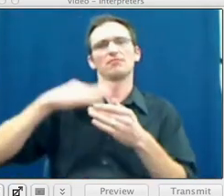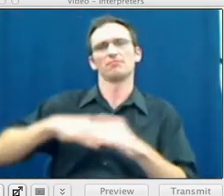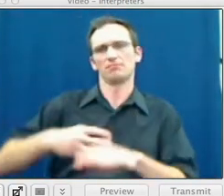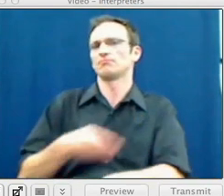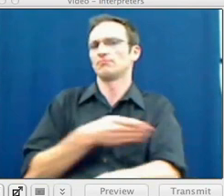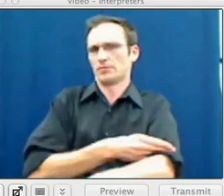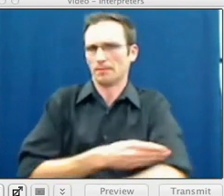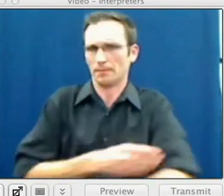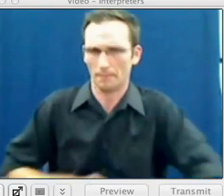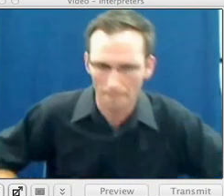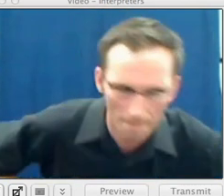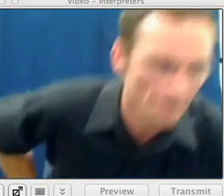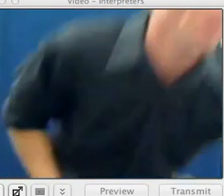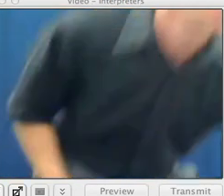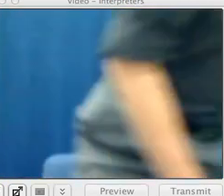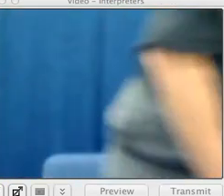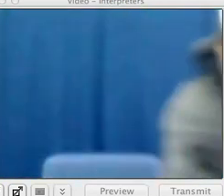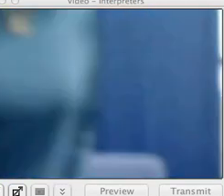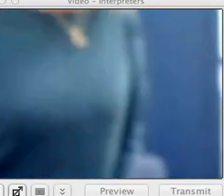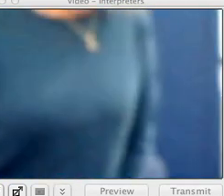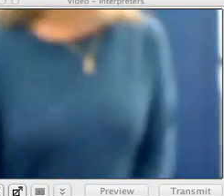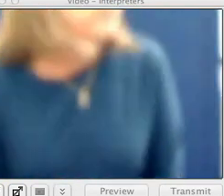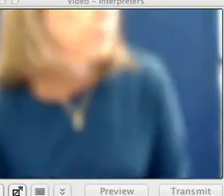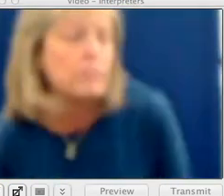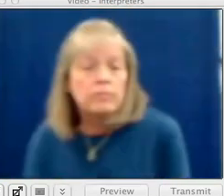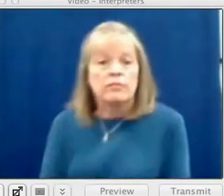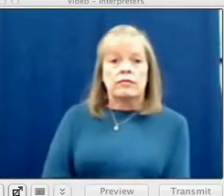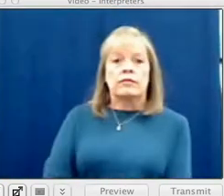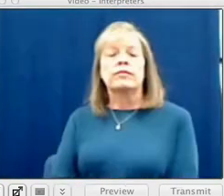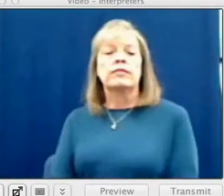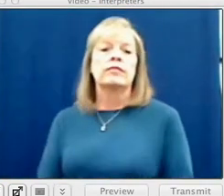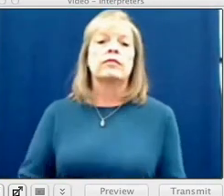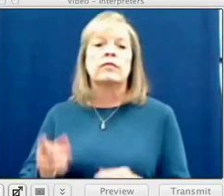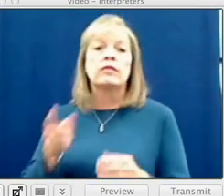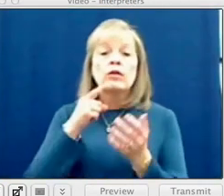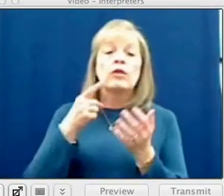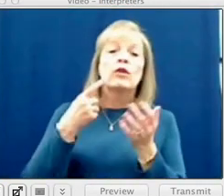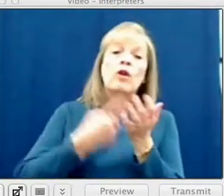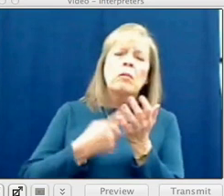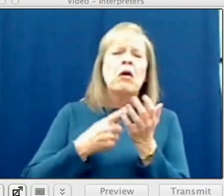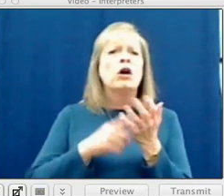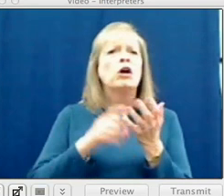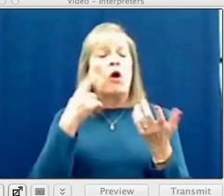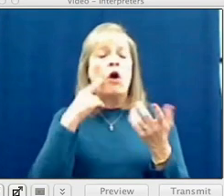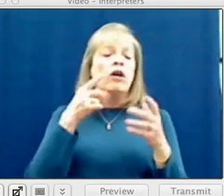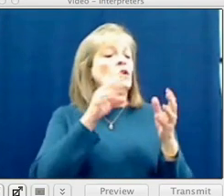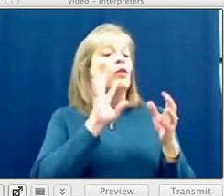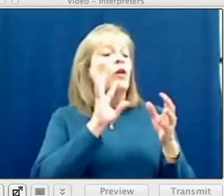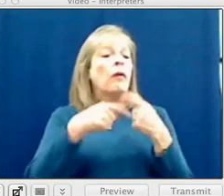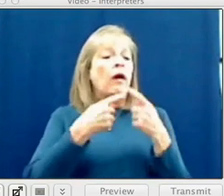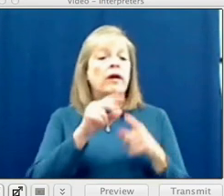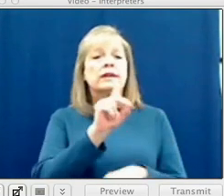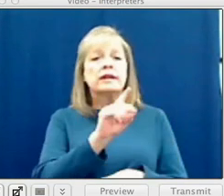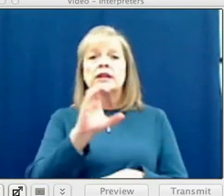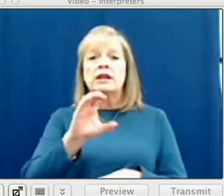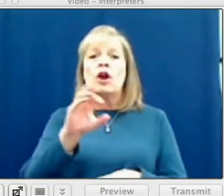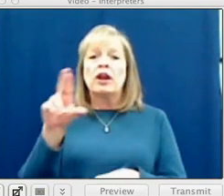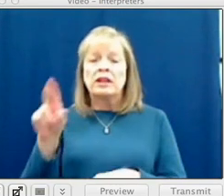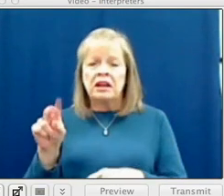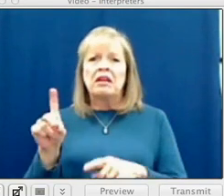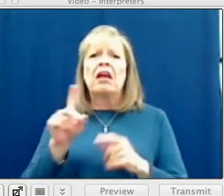So, the so what of this decision-making model, DCCRD,